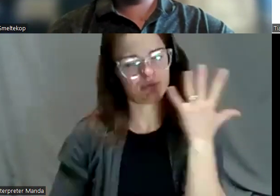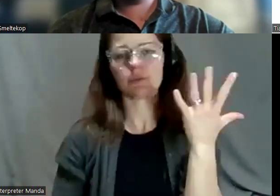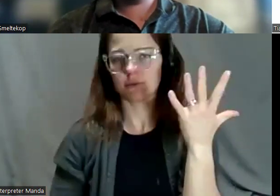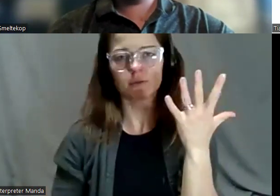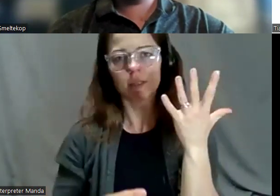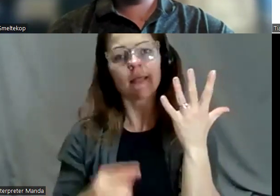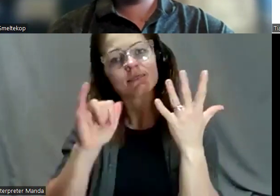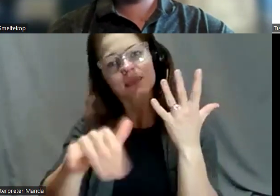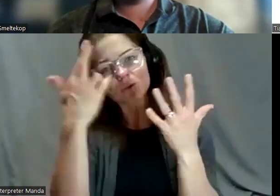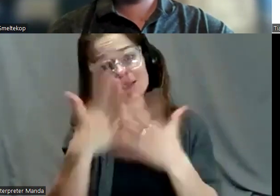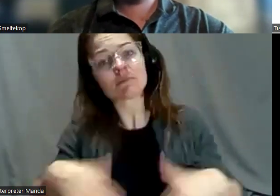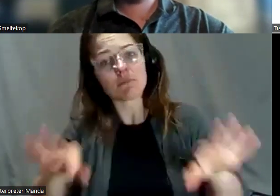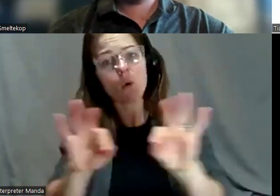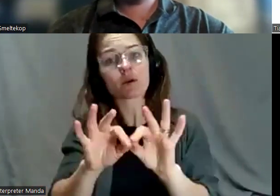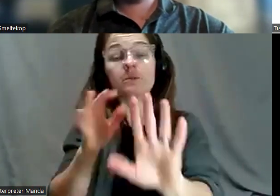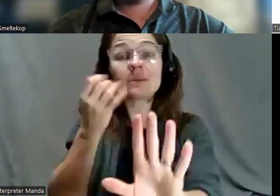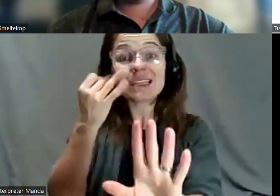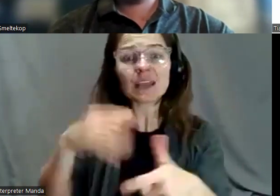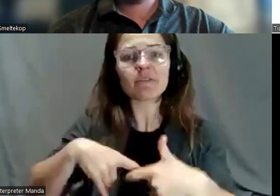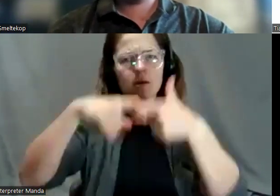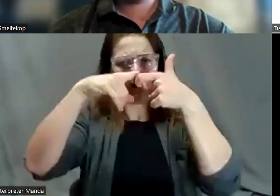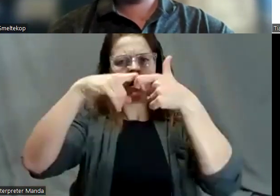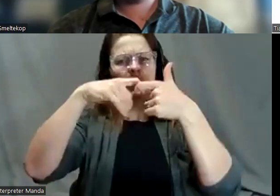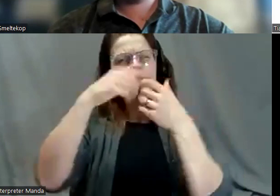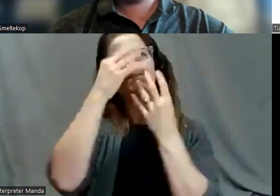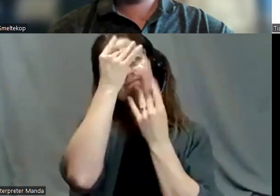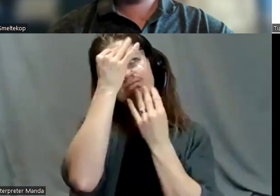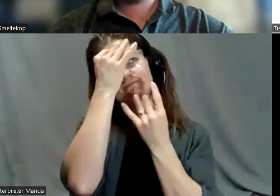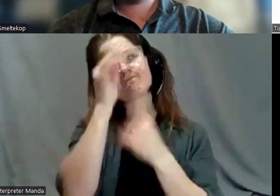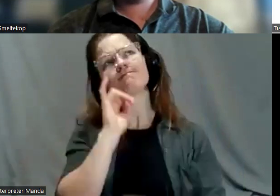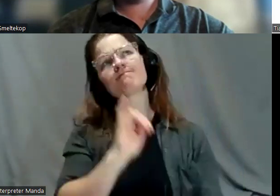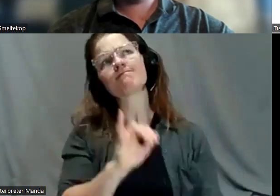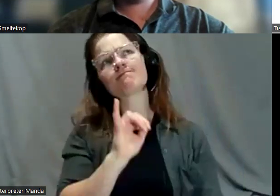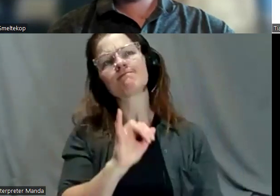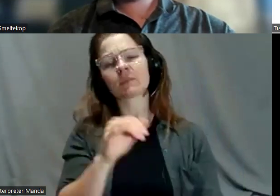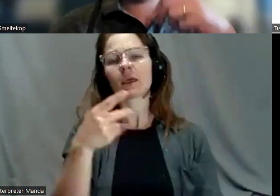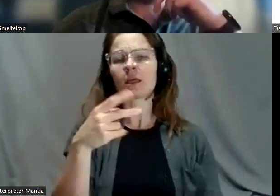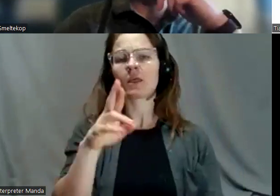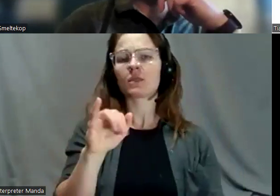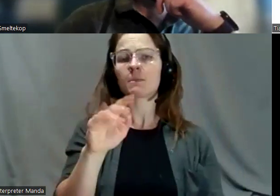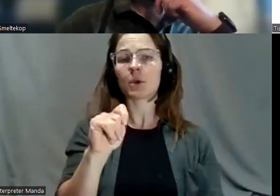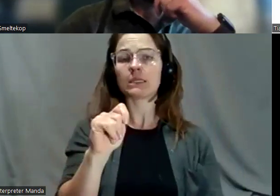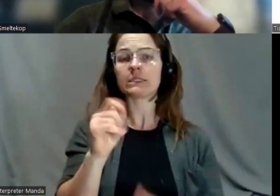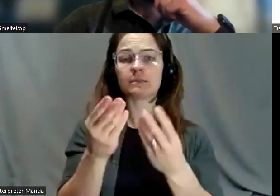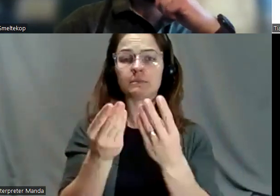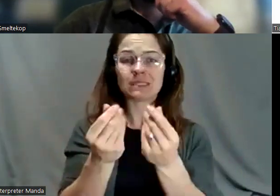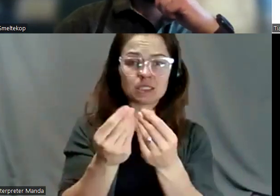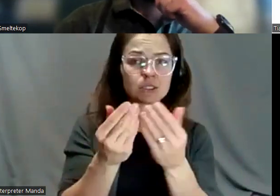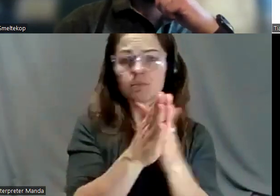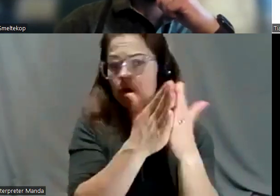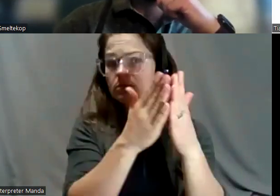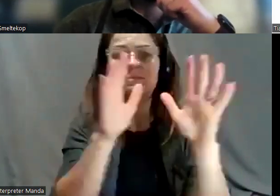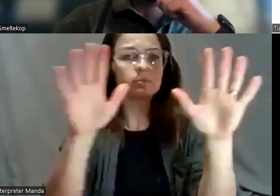us. And if you stop and think about it, having that print material or print